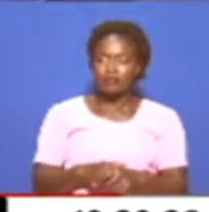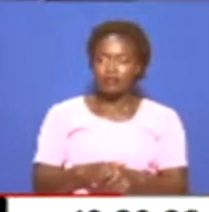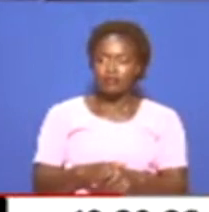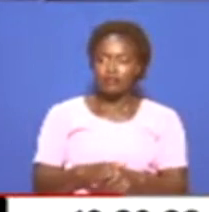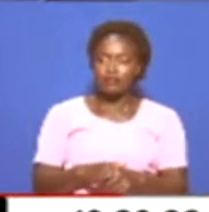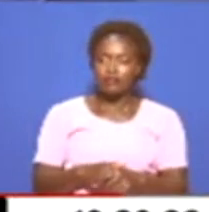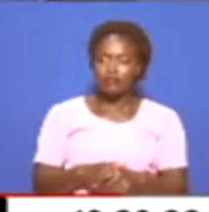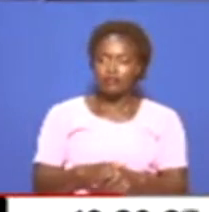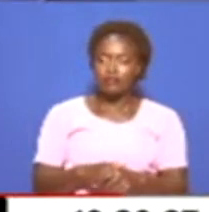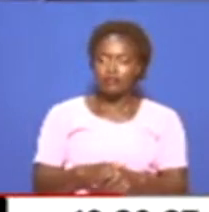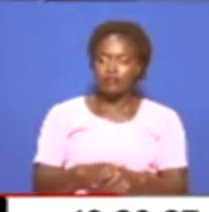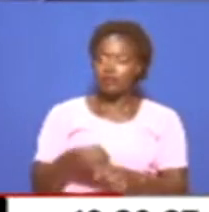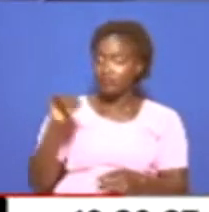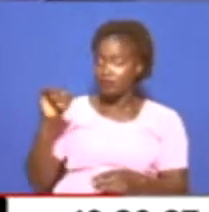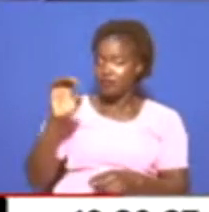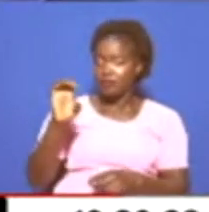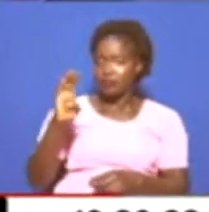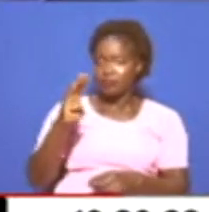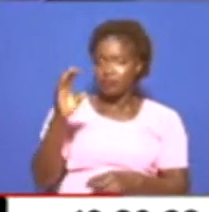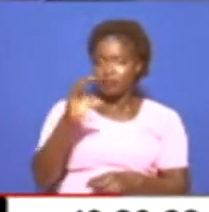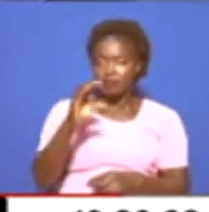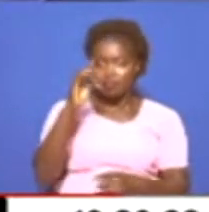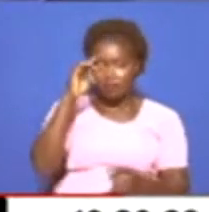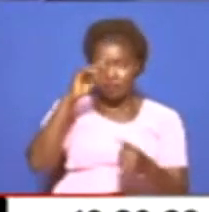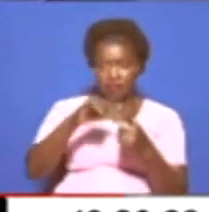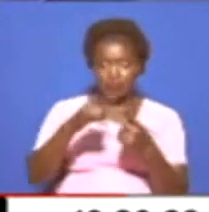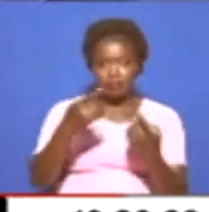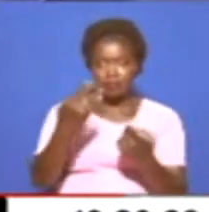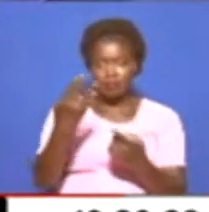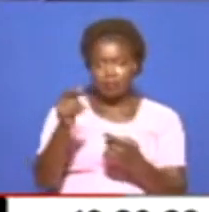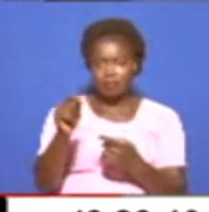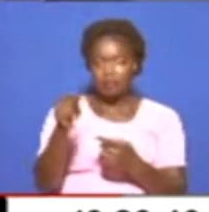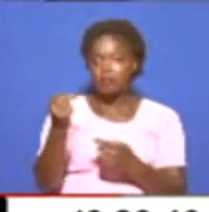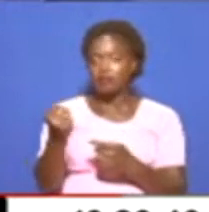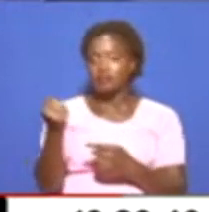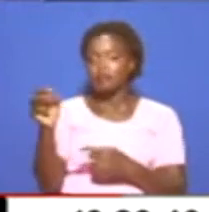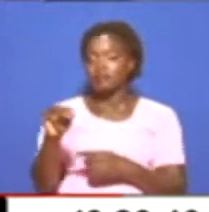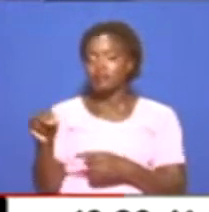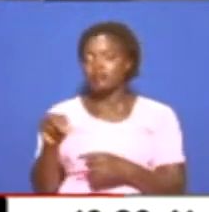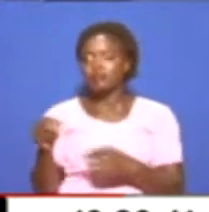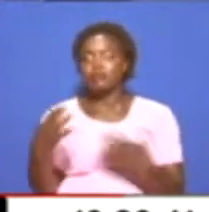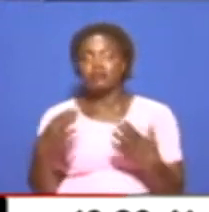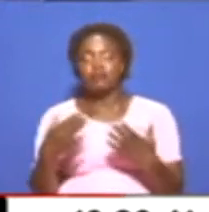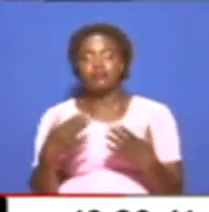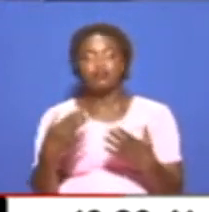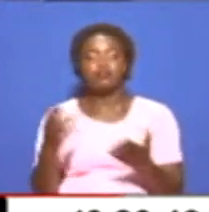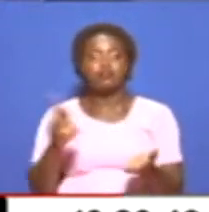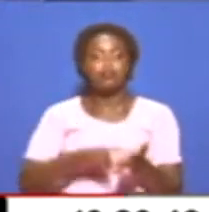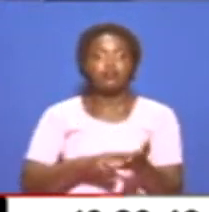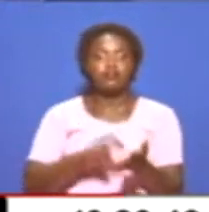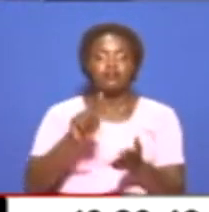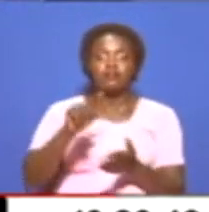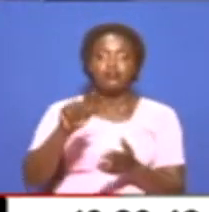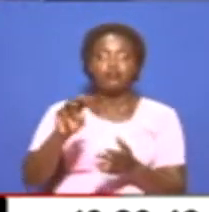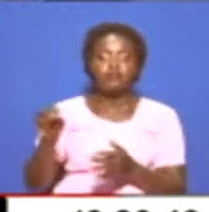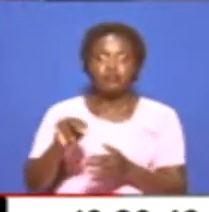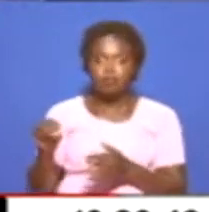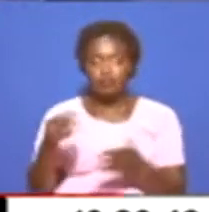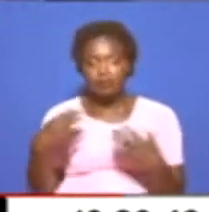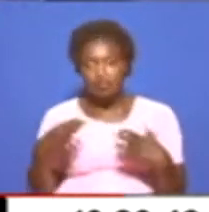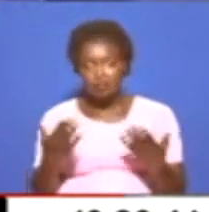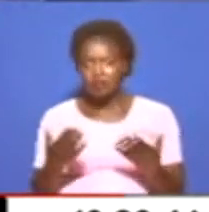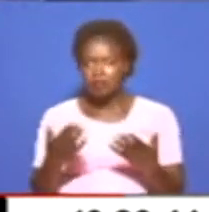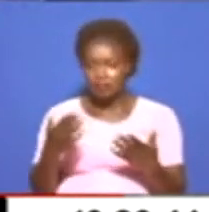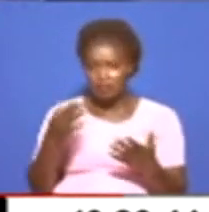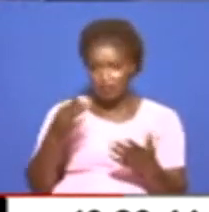spin, IEBC had targeted 4.5 million people, ended up mm-hmm. with 1 million people. You will be seeking an elective seat, and